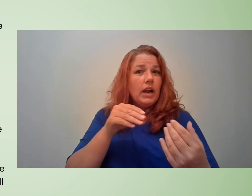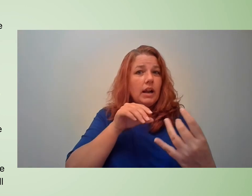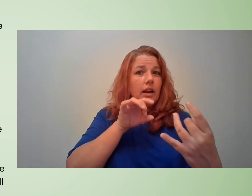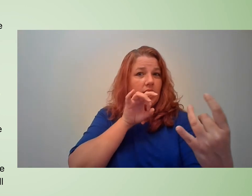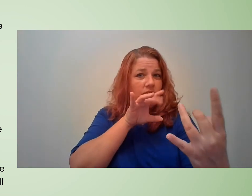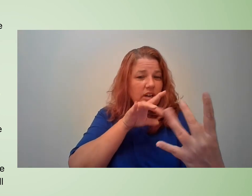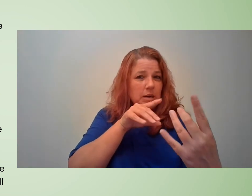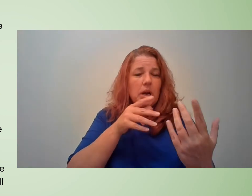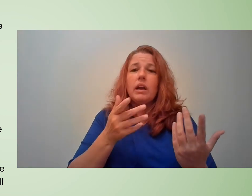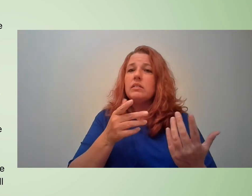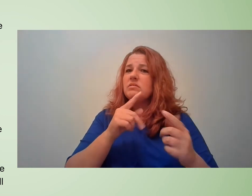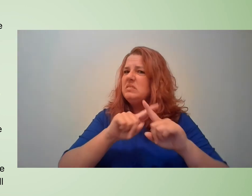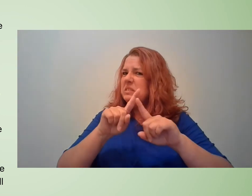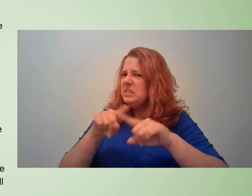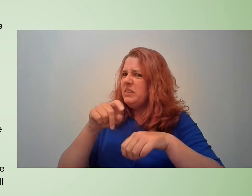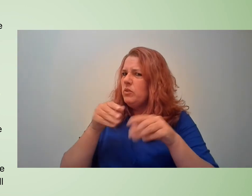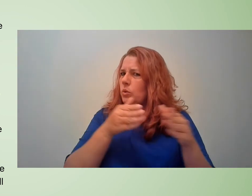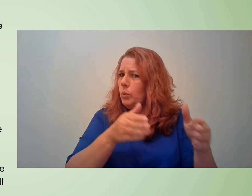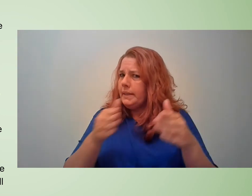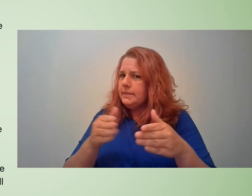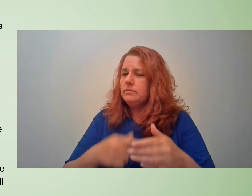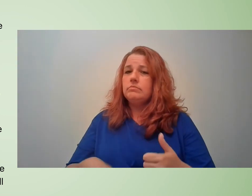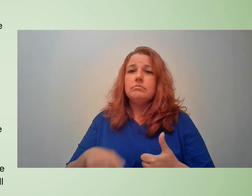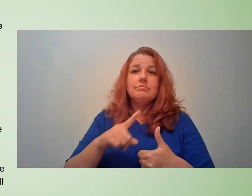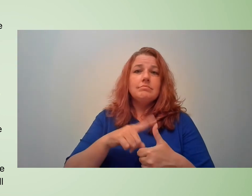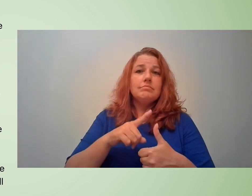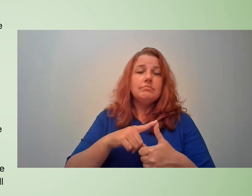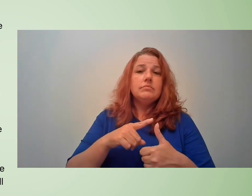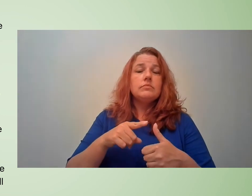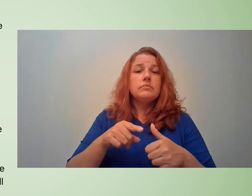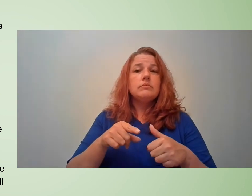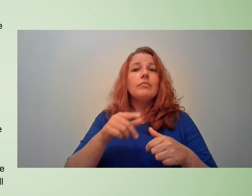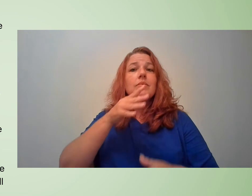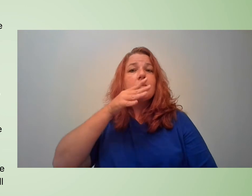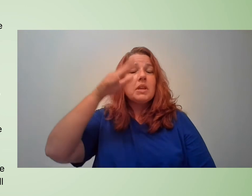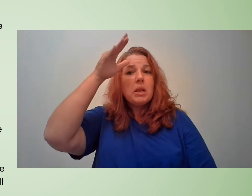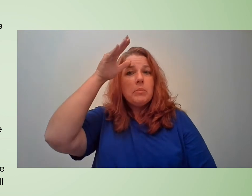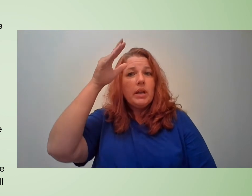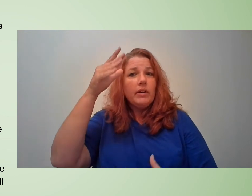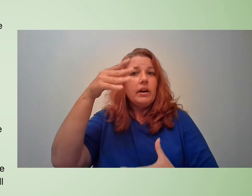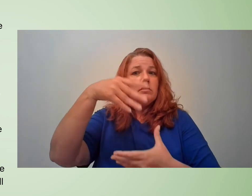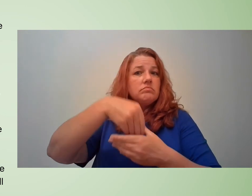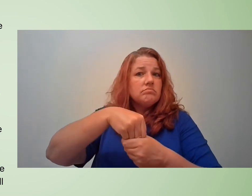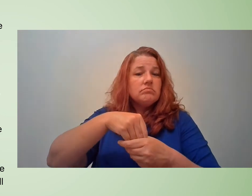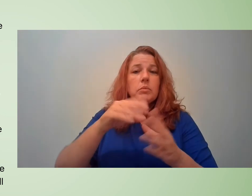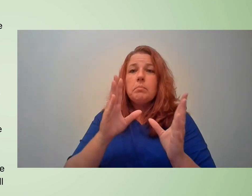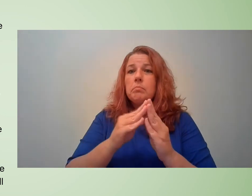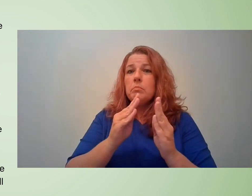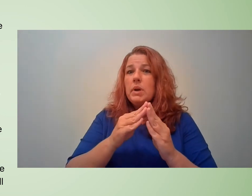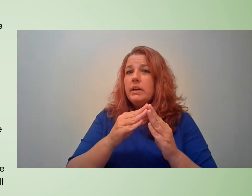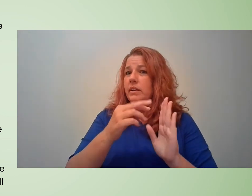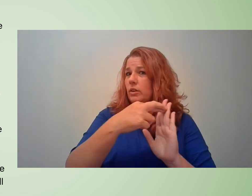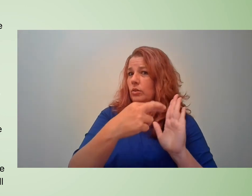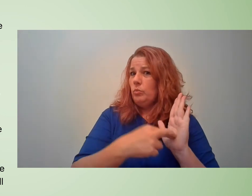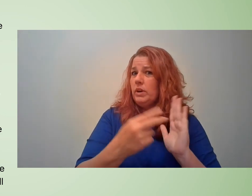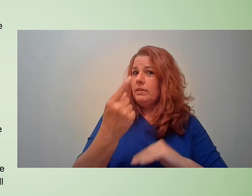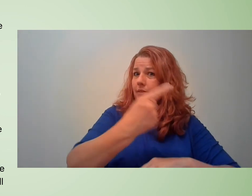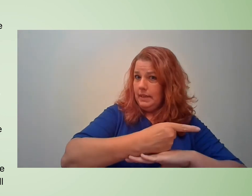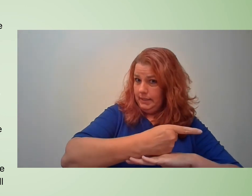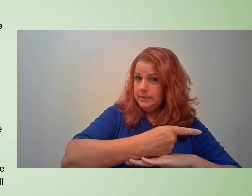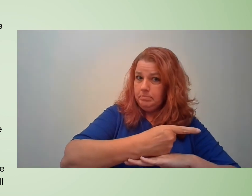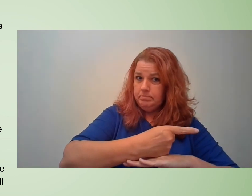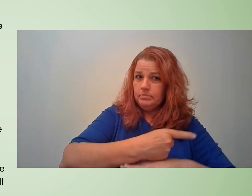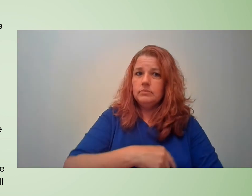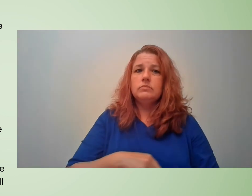The family engagement policy and the compact will be sent home with students in the fall, and you will be asked to sign stating that you agree to work